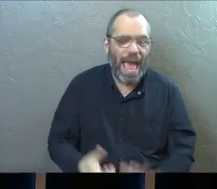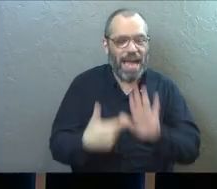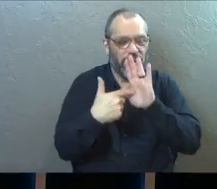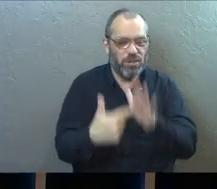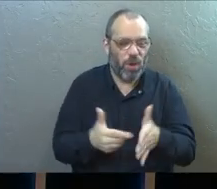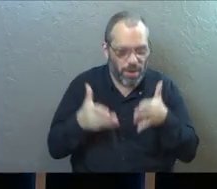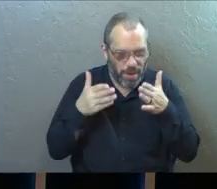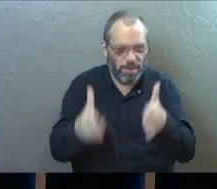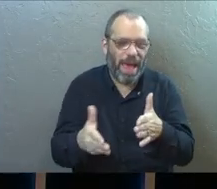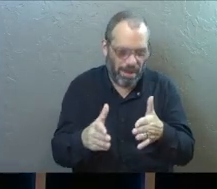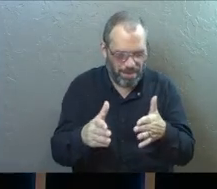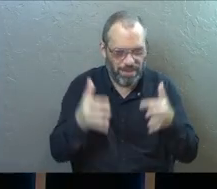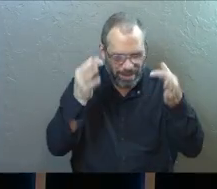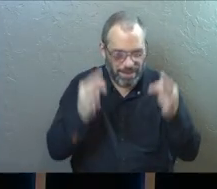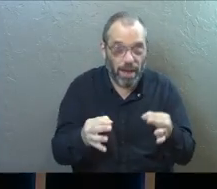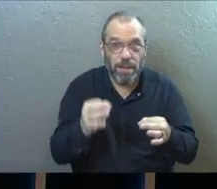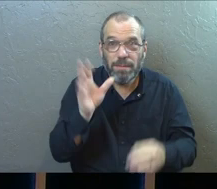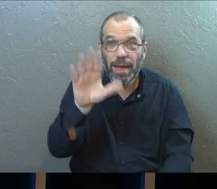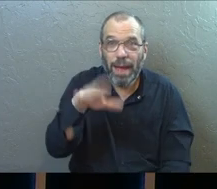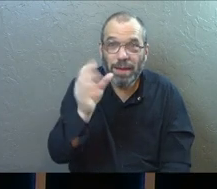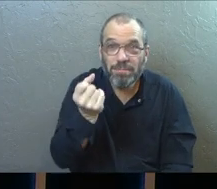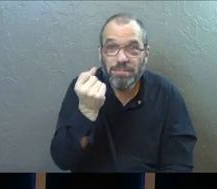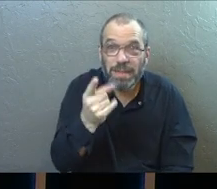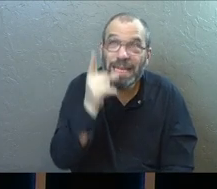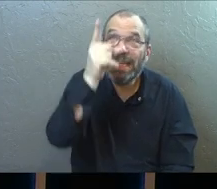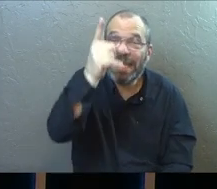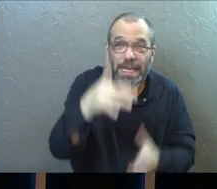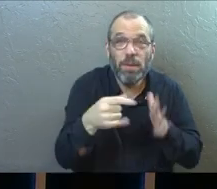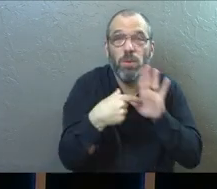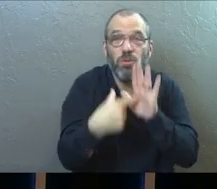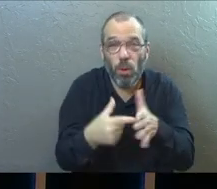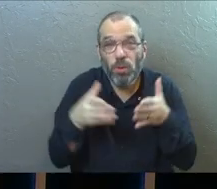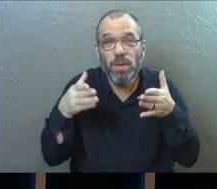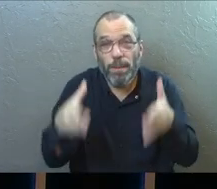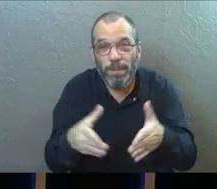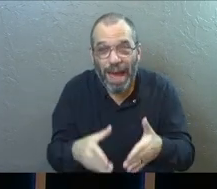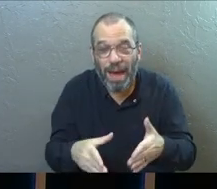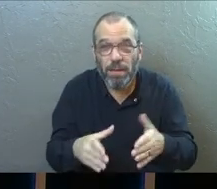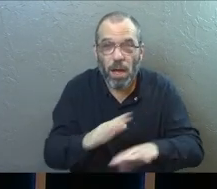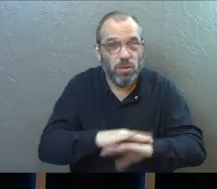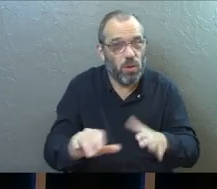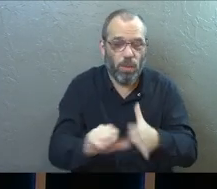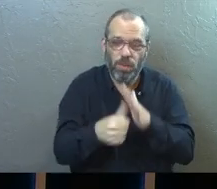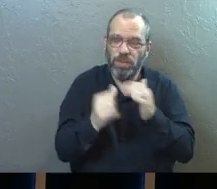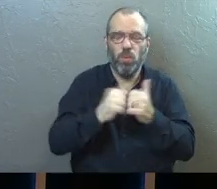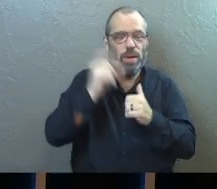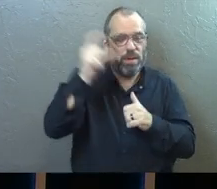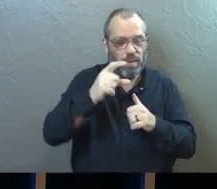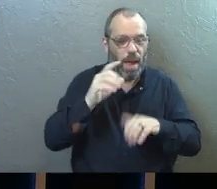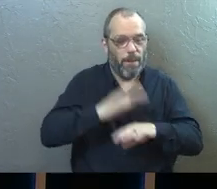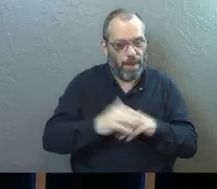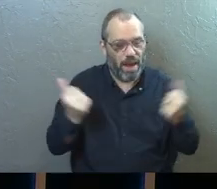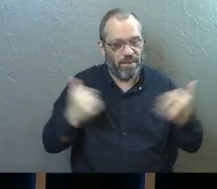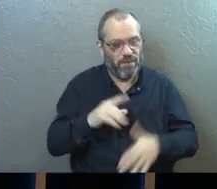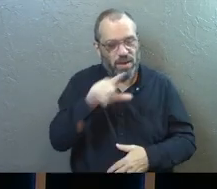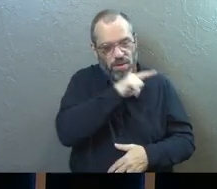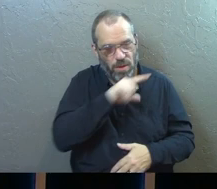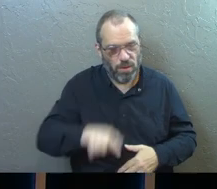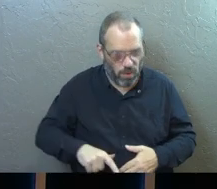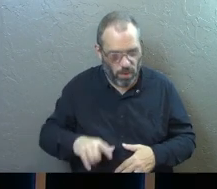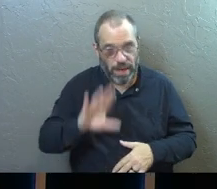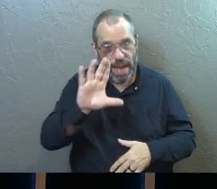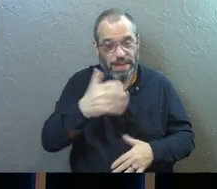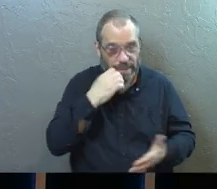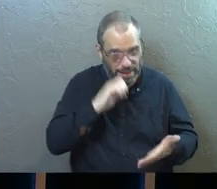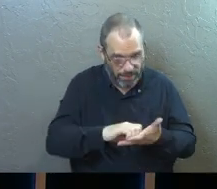show you which path to take. Do you hear that? He will show you which path to take. Don't be impressed with your own wisdom. Instead, fear the Lord and turn